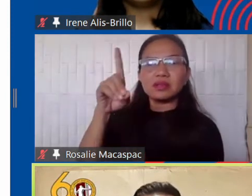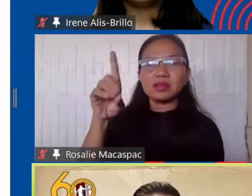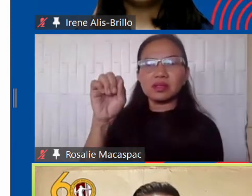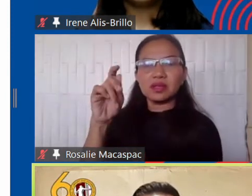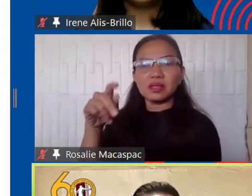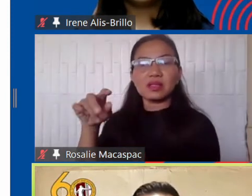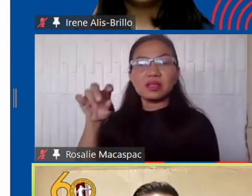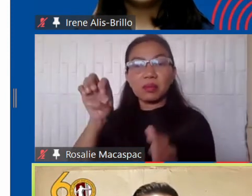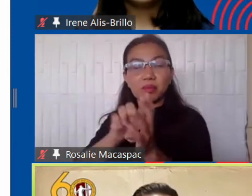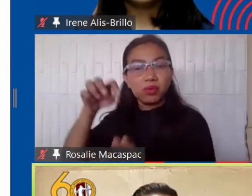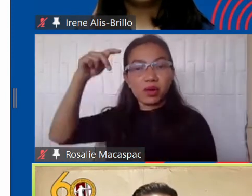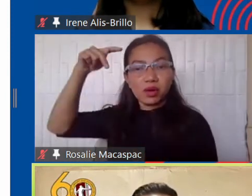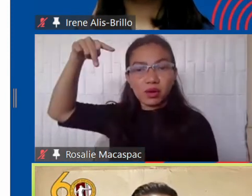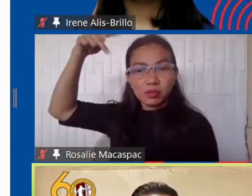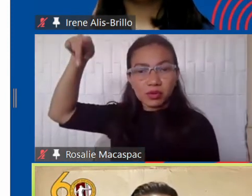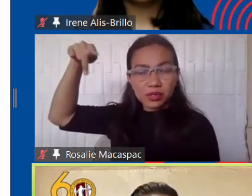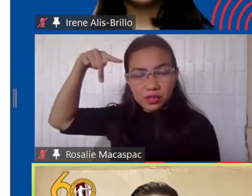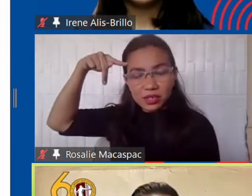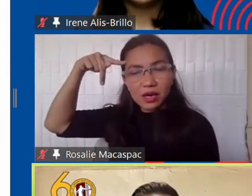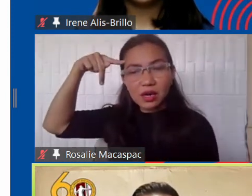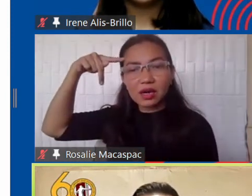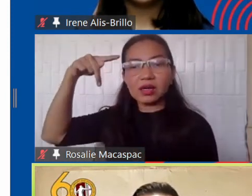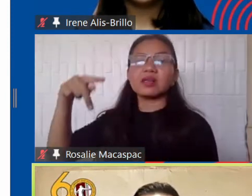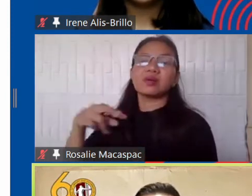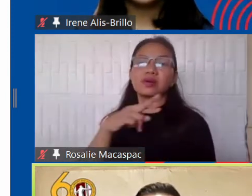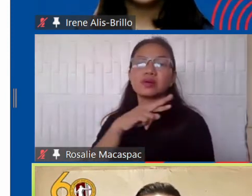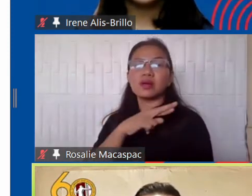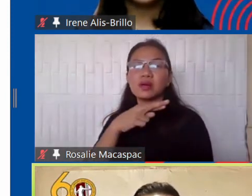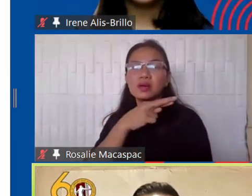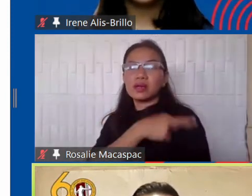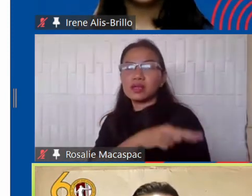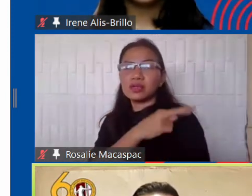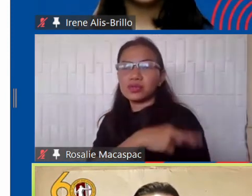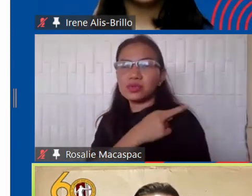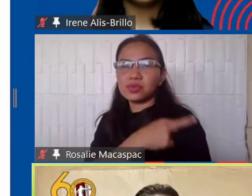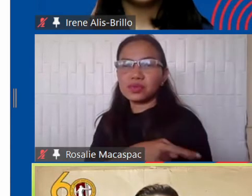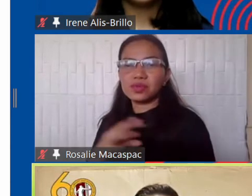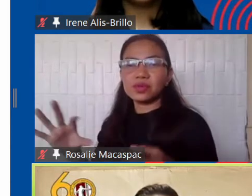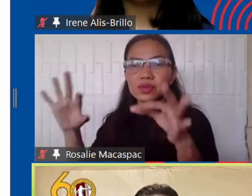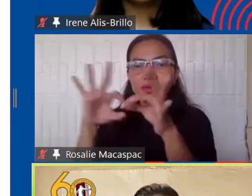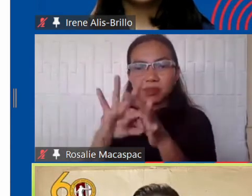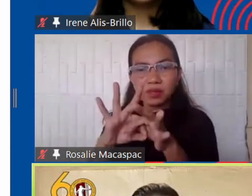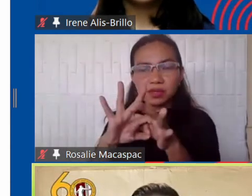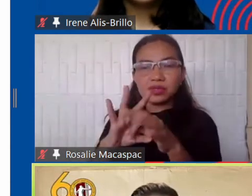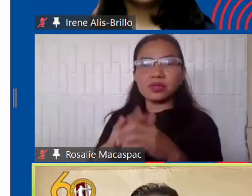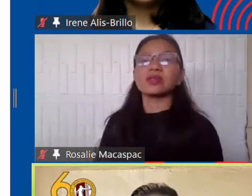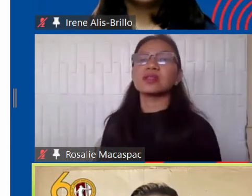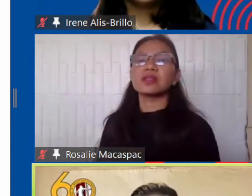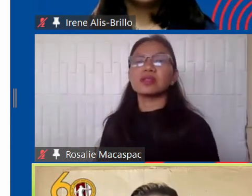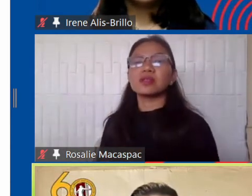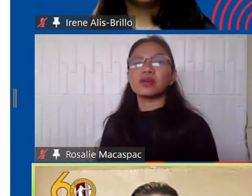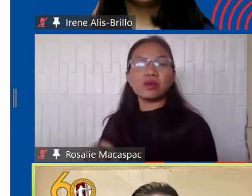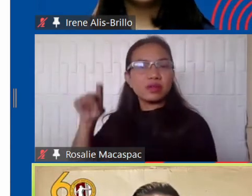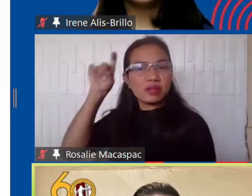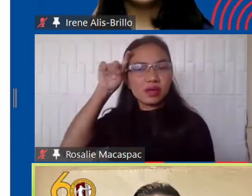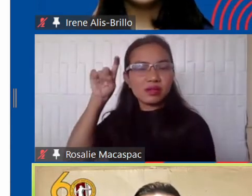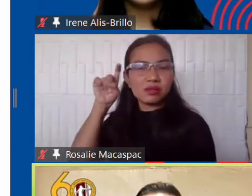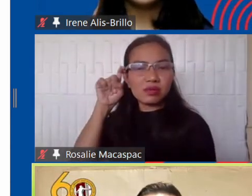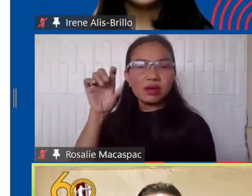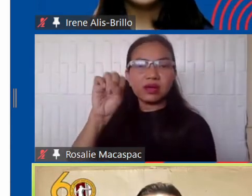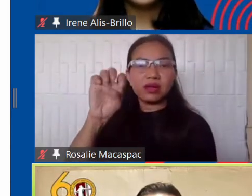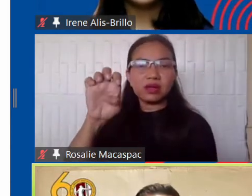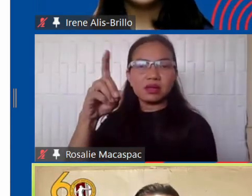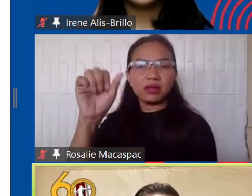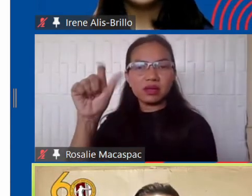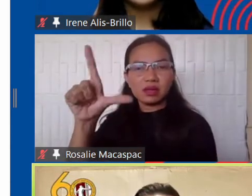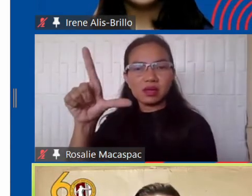political affiliation, religious affiliation, religious belief, sexual orientation. So those are